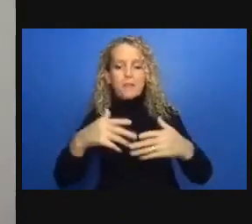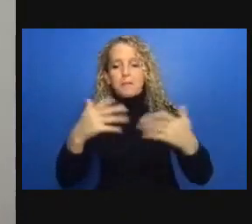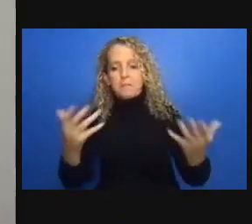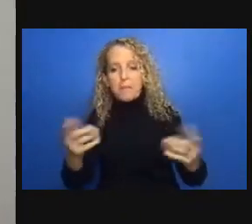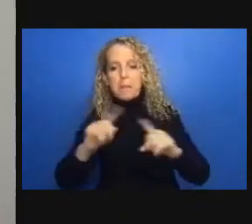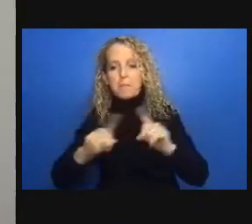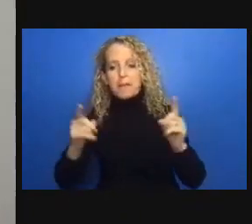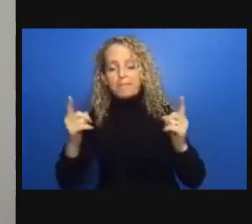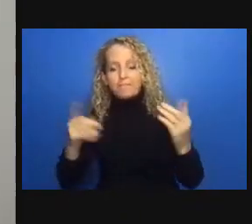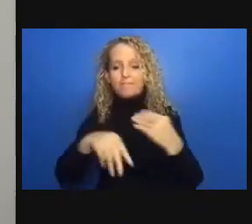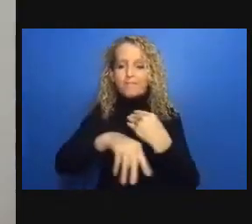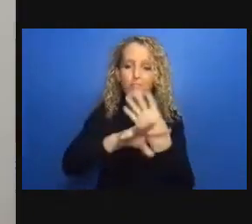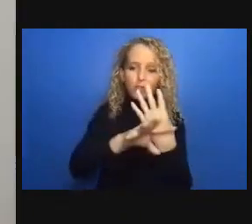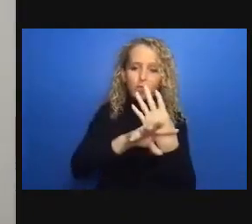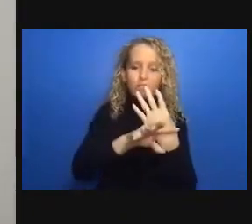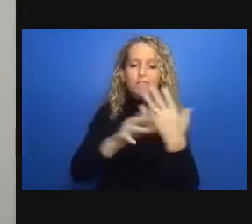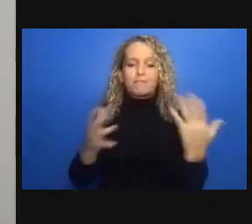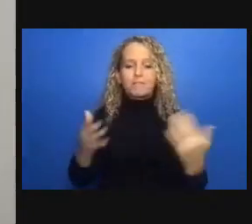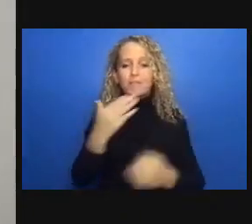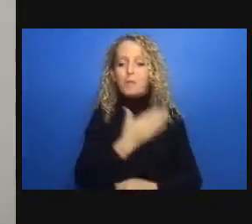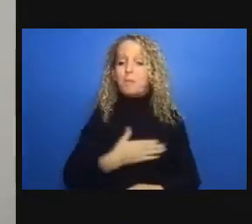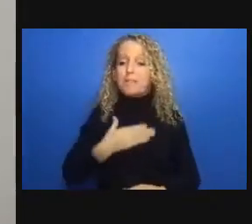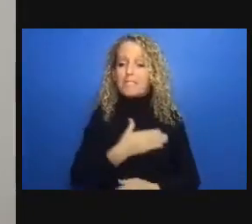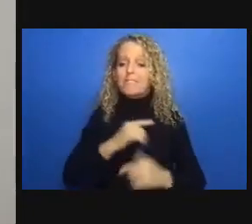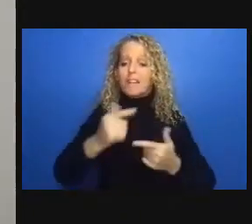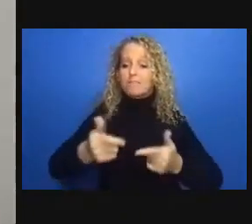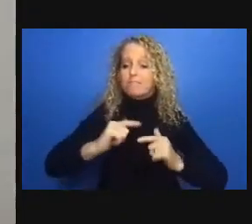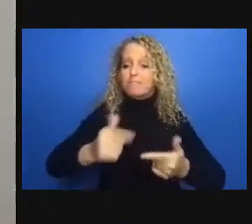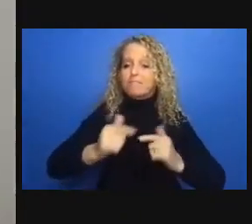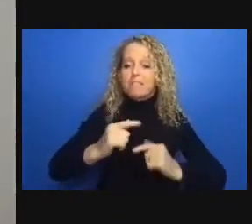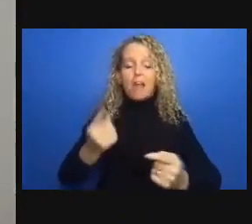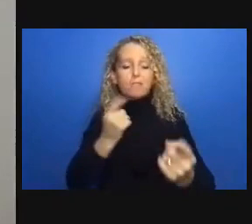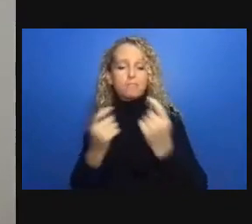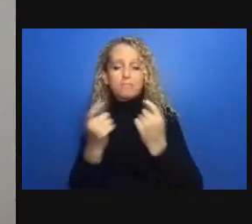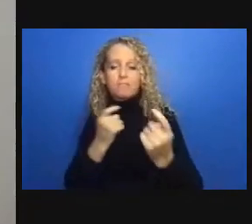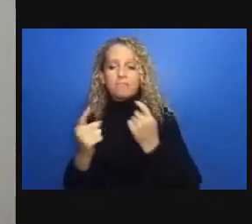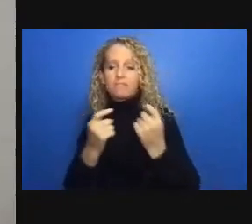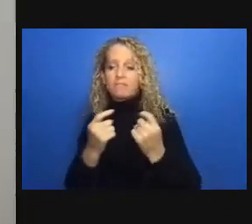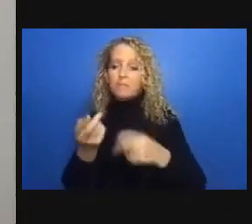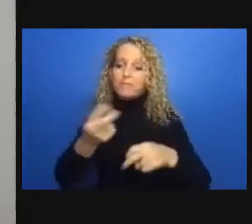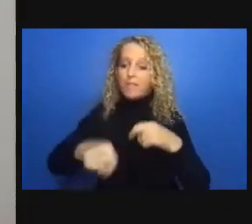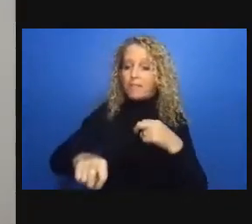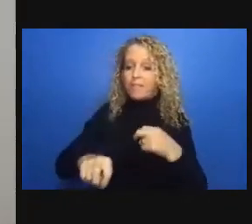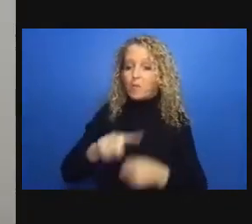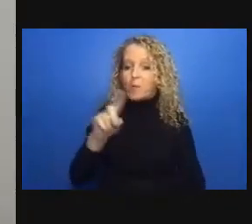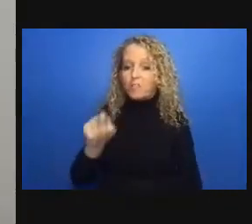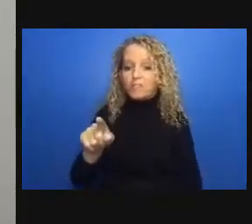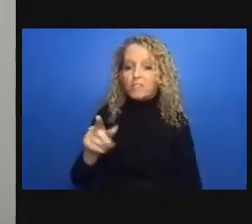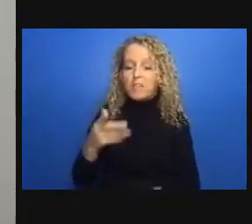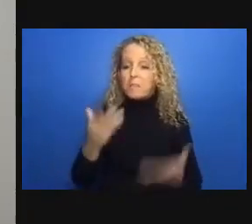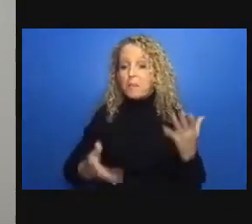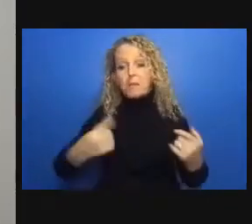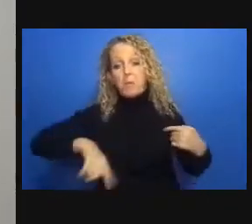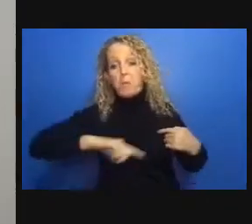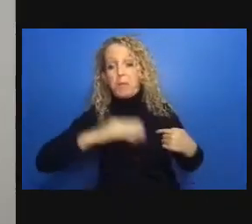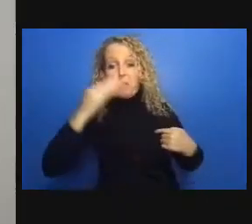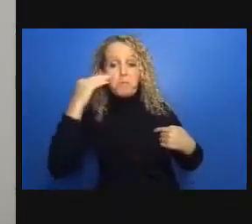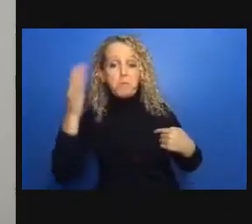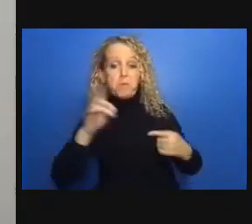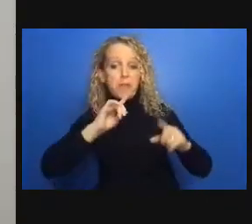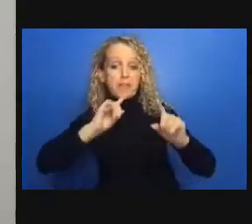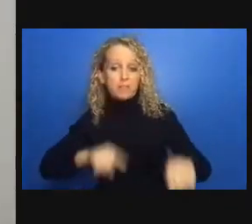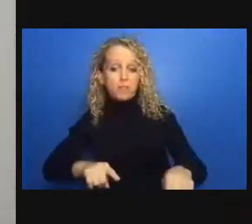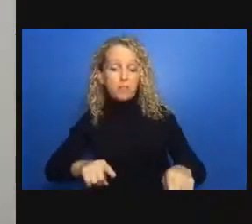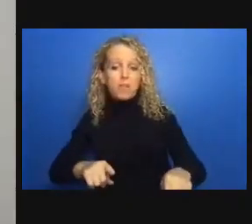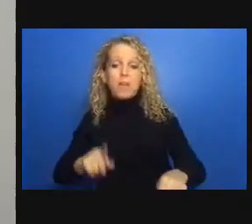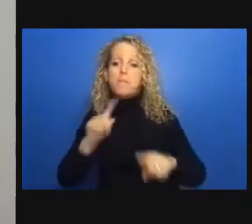this. So please engage the best you can and ask us some difficult questions, because we won't know the answers, but in talking about